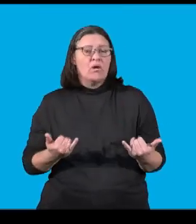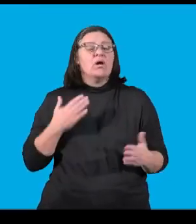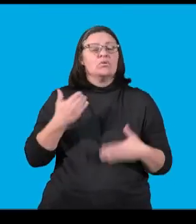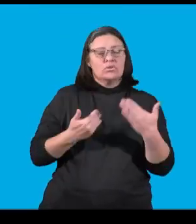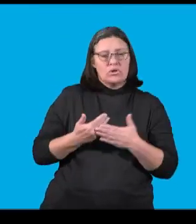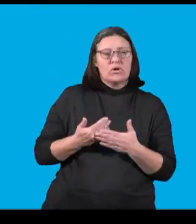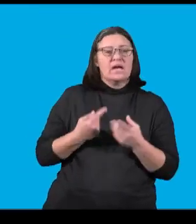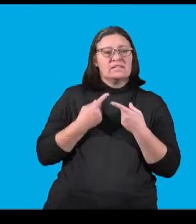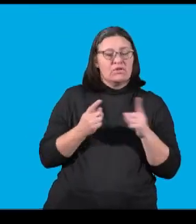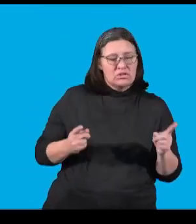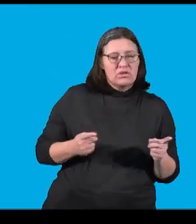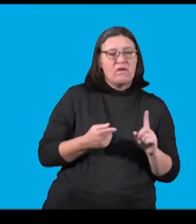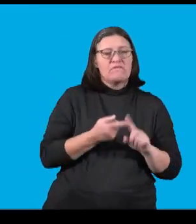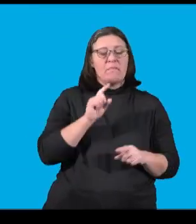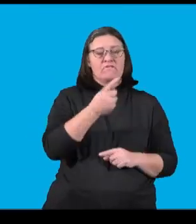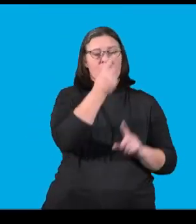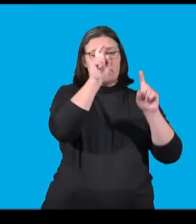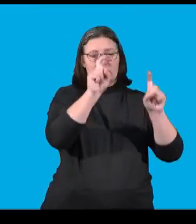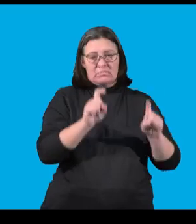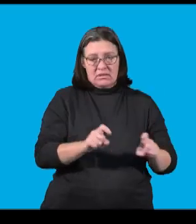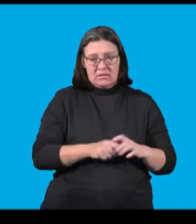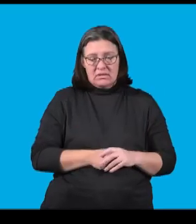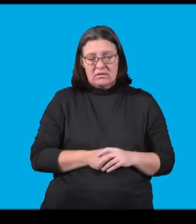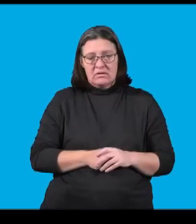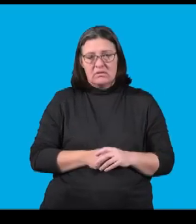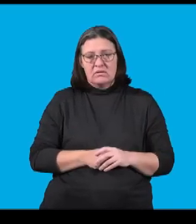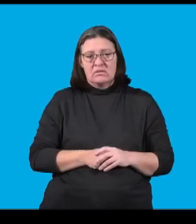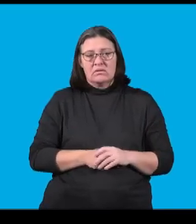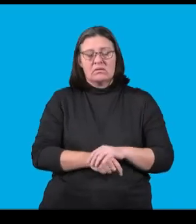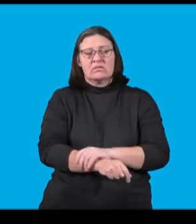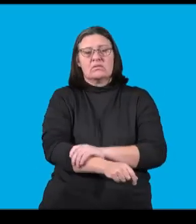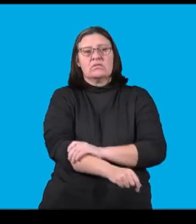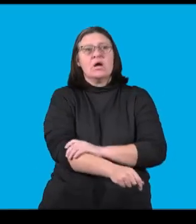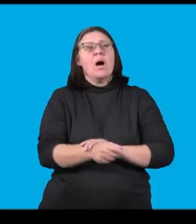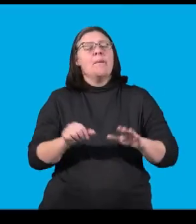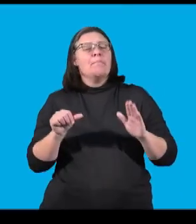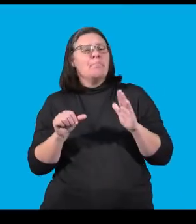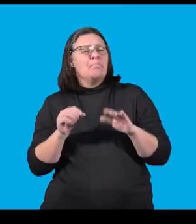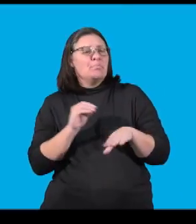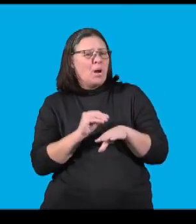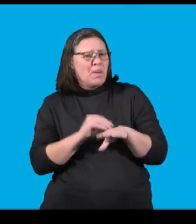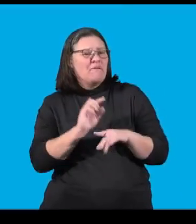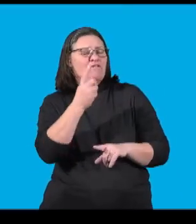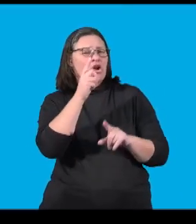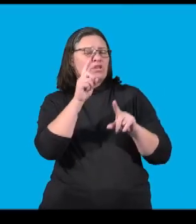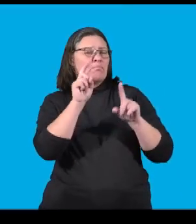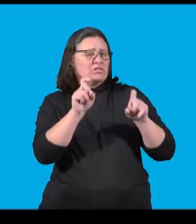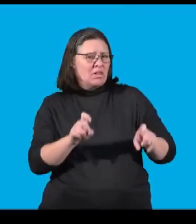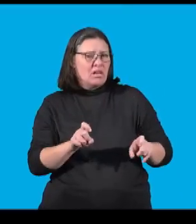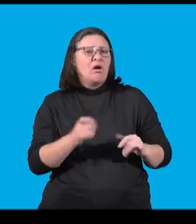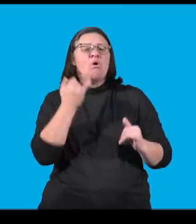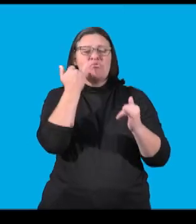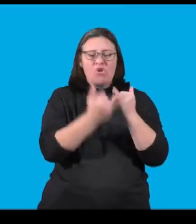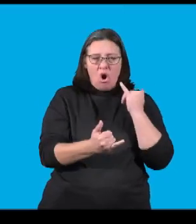is we're going to move on to differentiation from first principles. So some of the key problems that we see in first principles